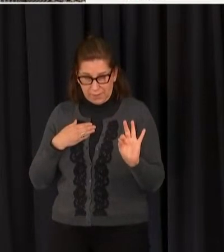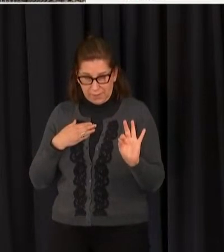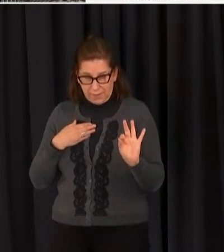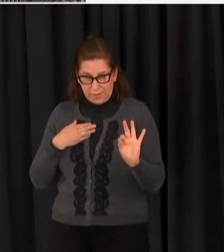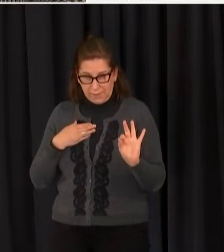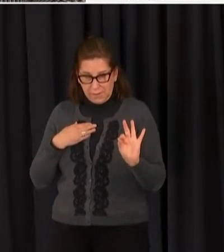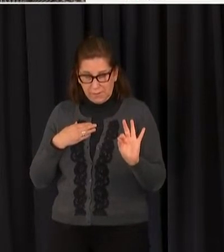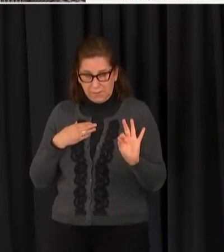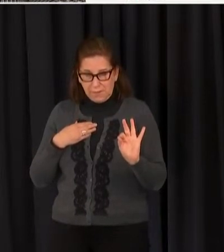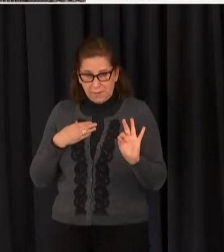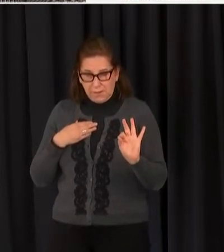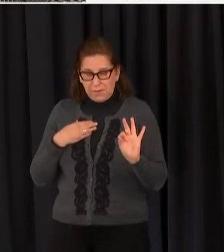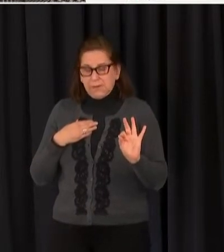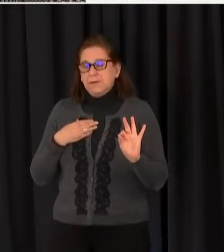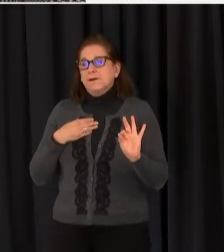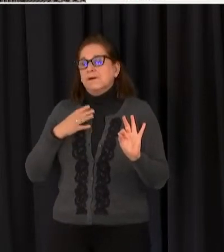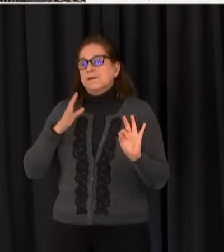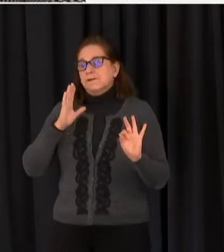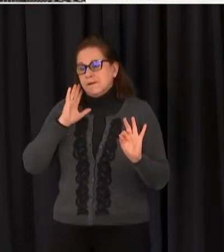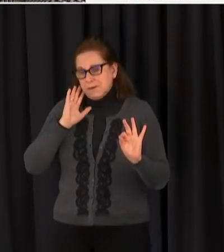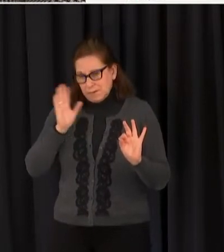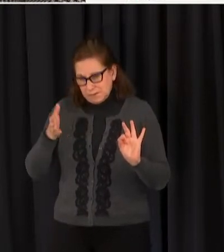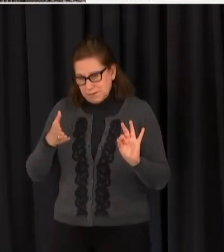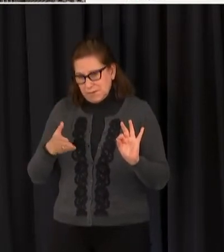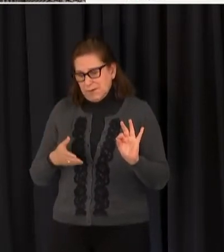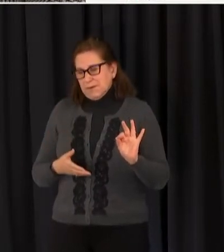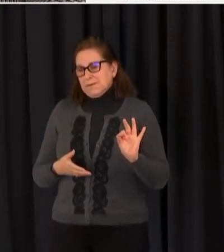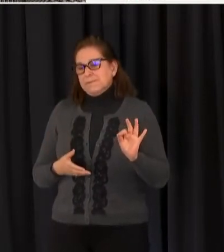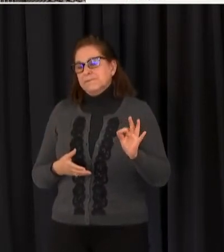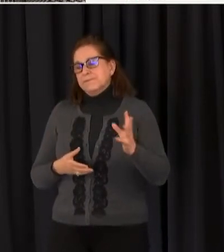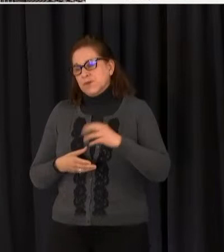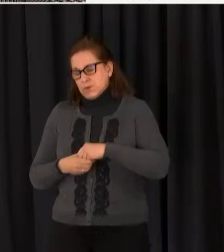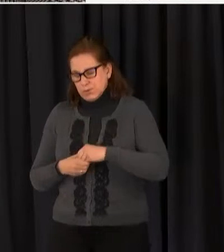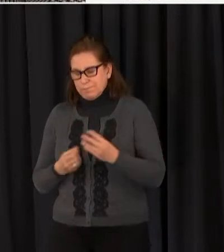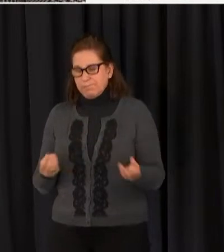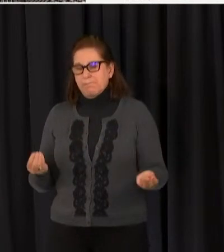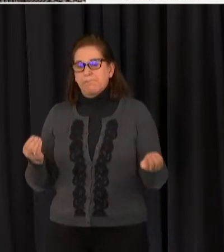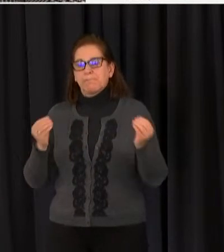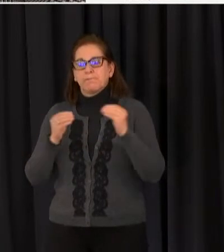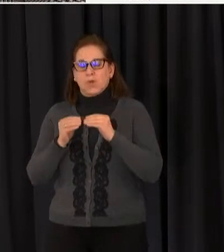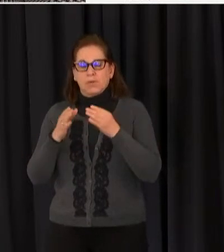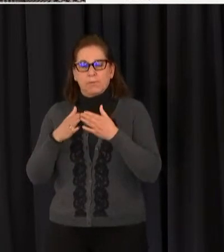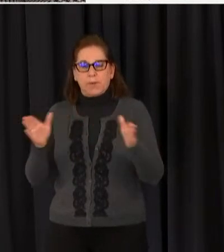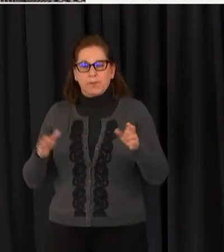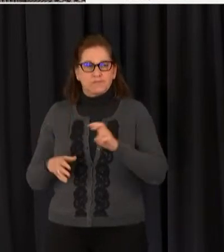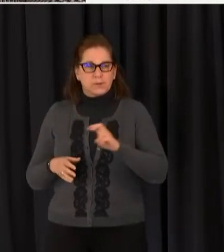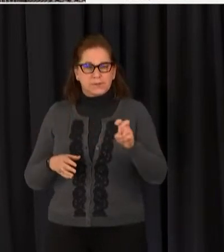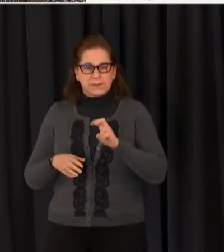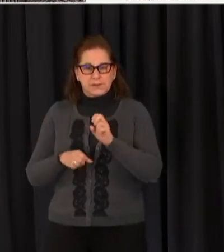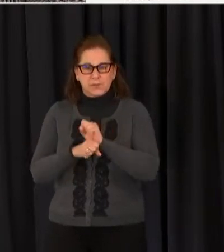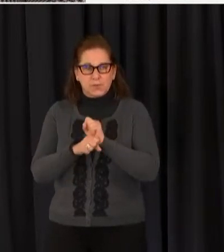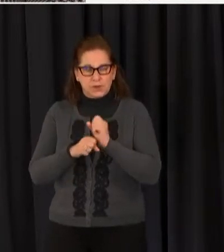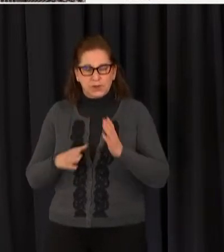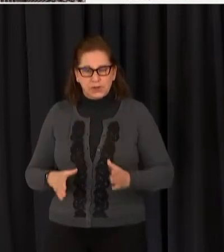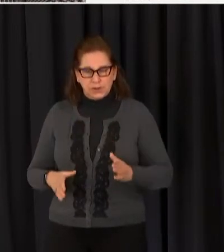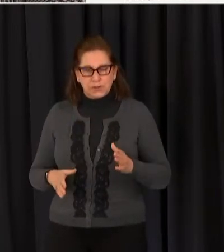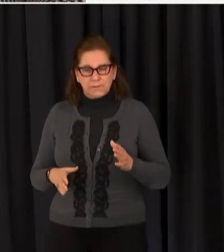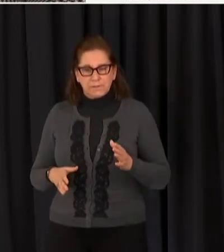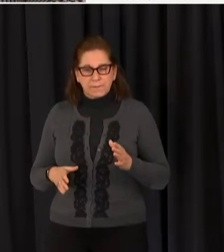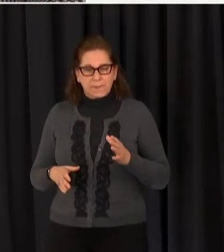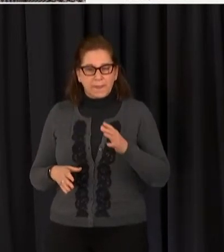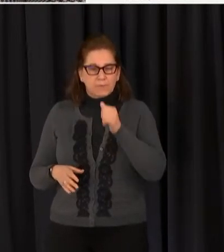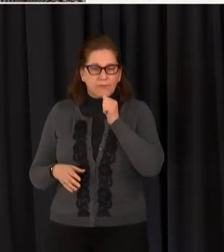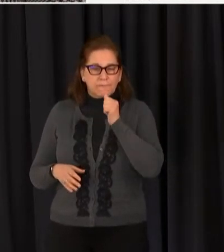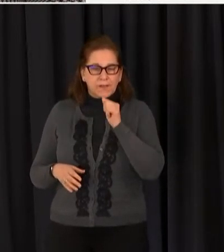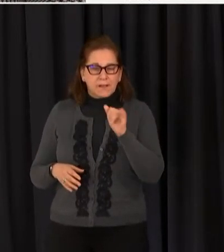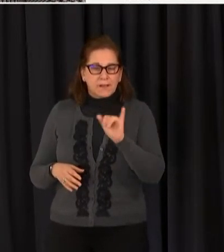those who don't work in the mass transit system, but are rather part of the system for hire vehicles and rideshare. Our